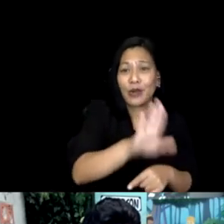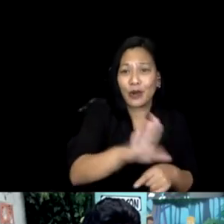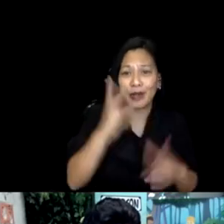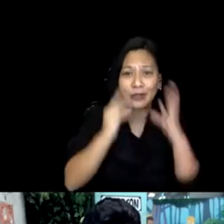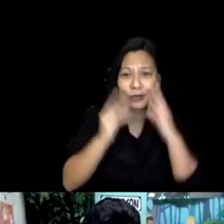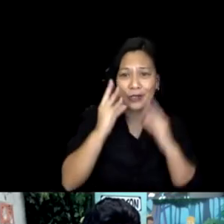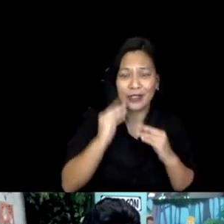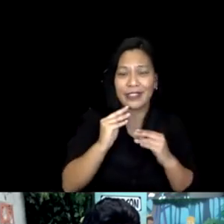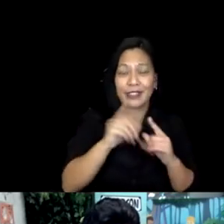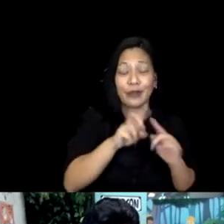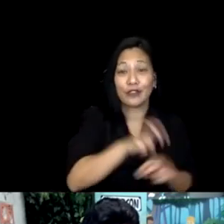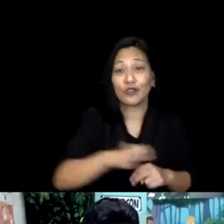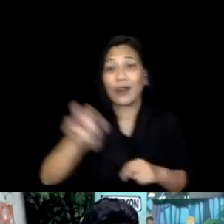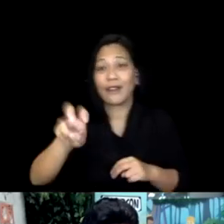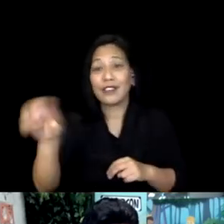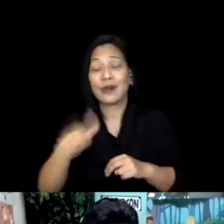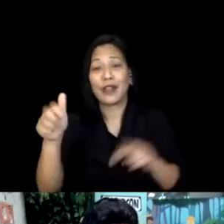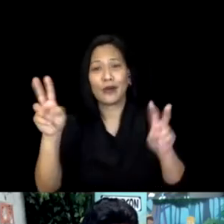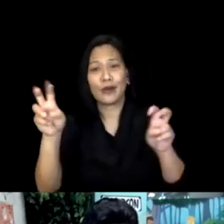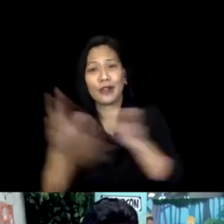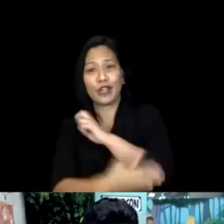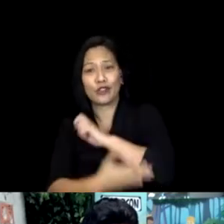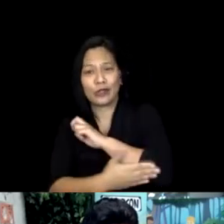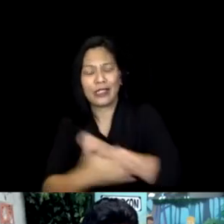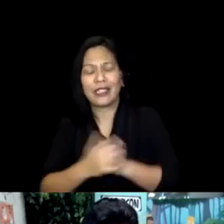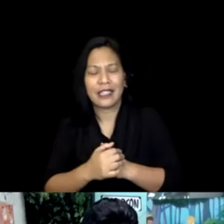imaginary country that I made up.